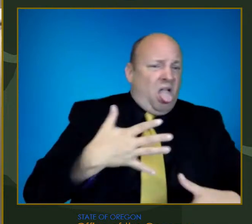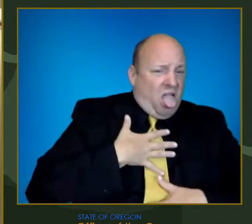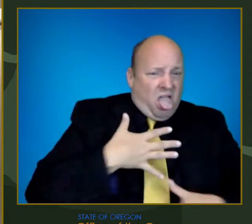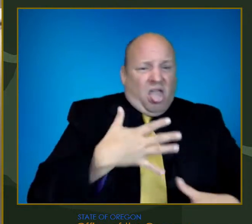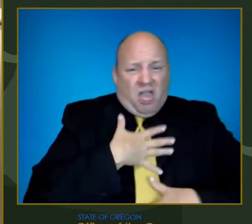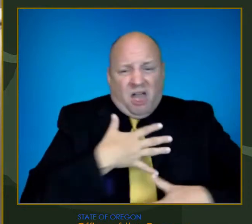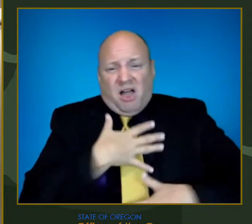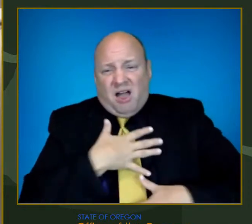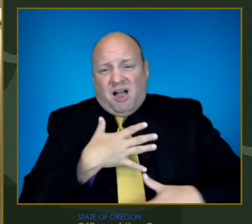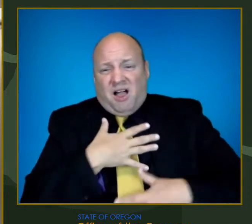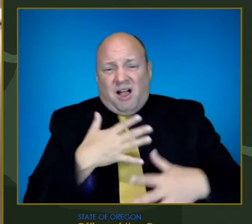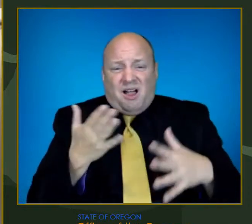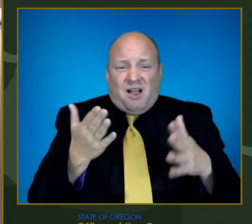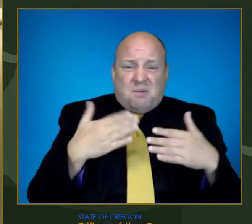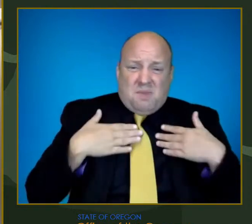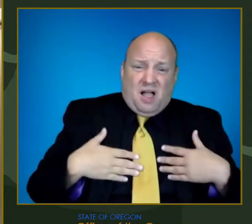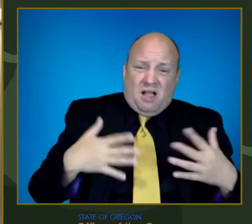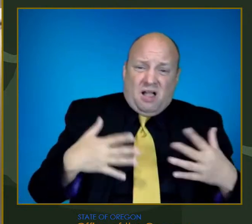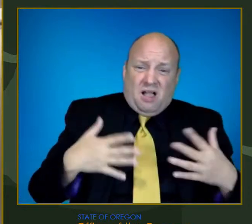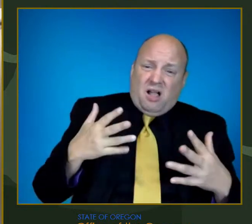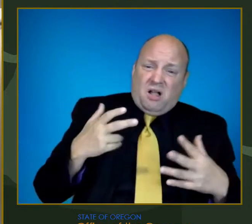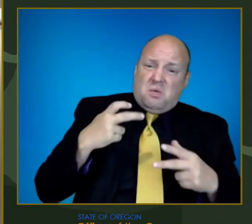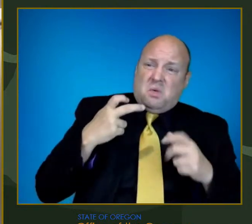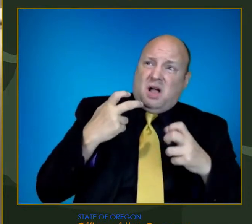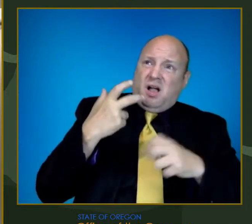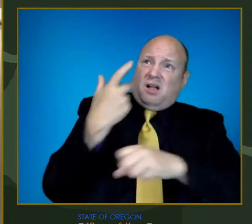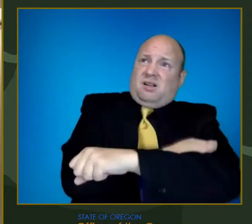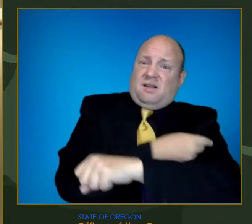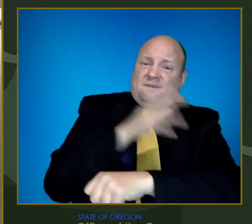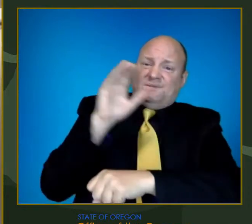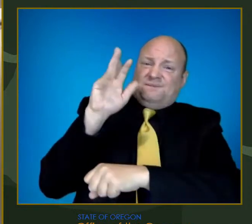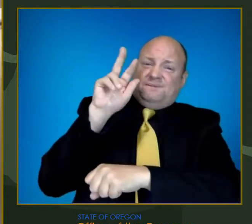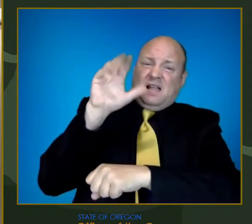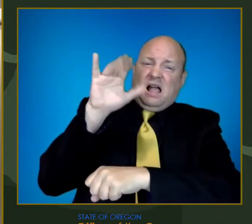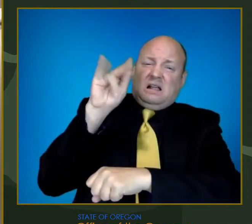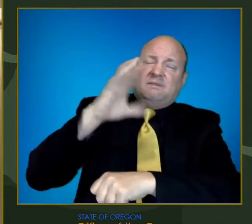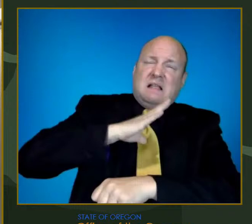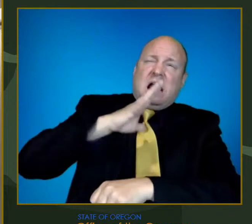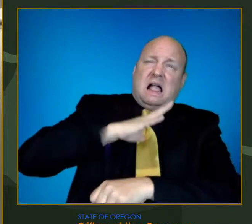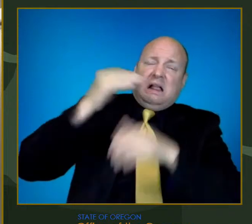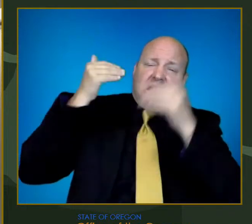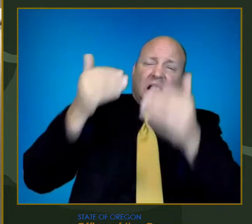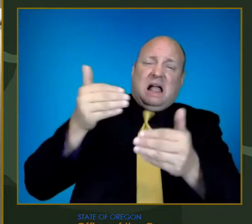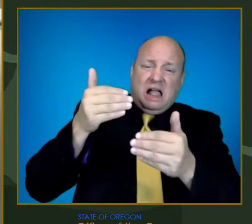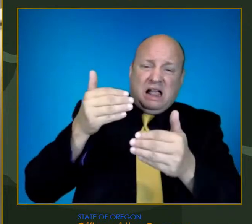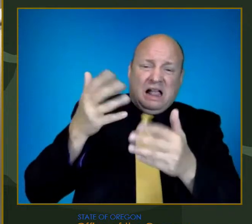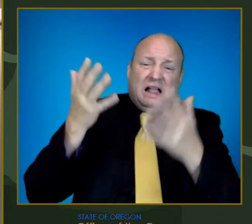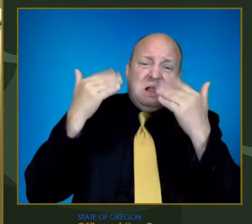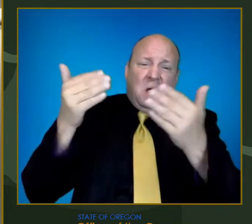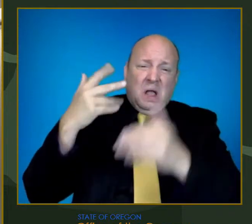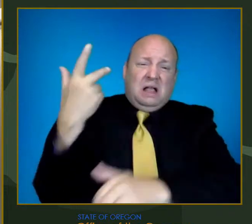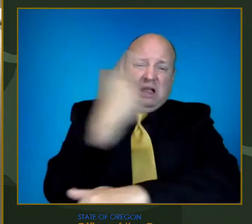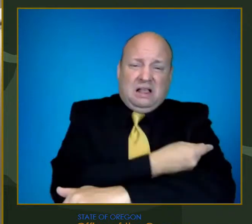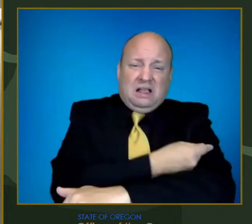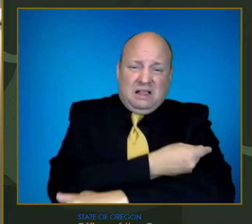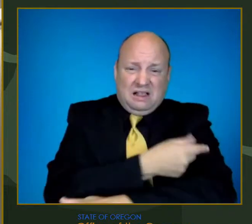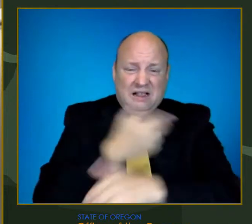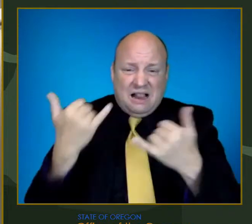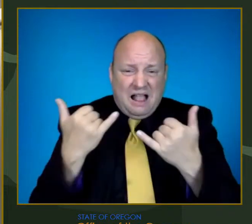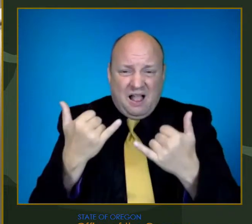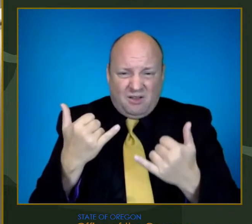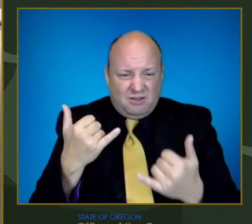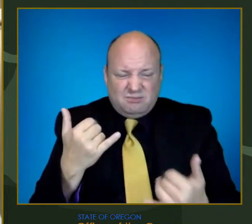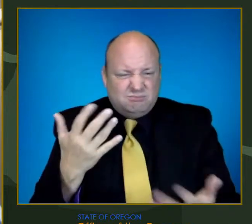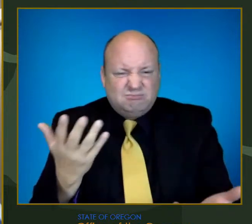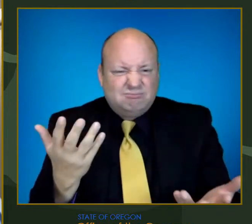believers, and later encouraged their family members to get vaccinated and take measures to prevent the spread of this disease. That's